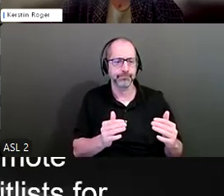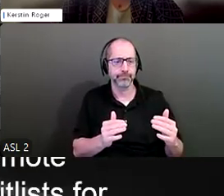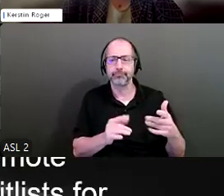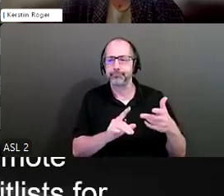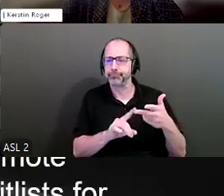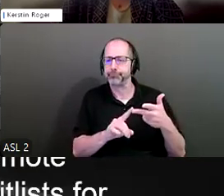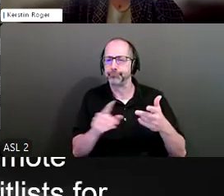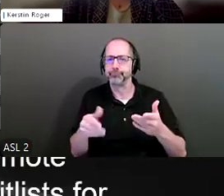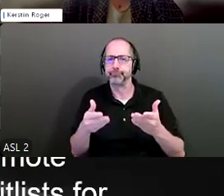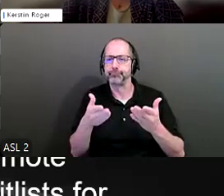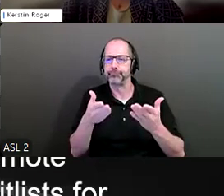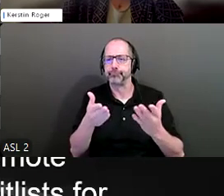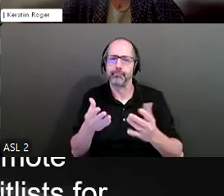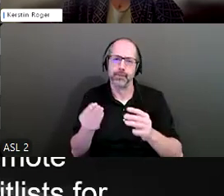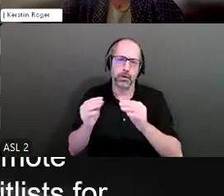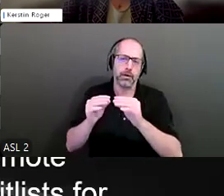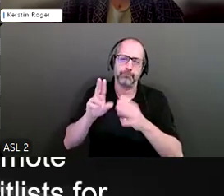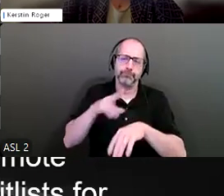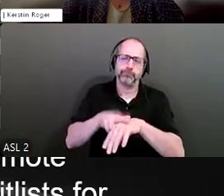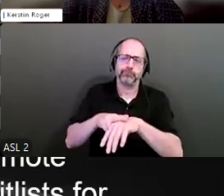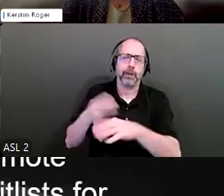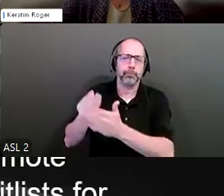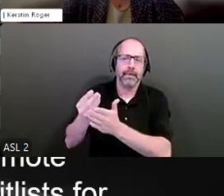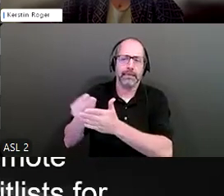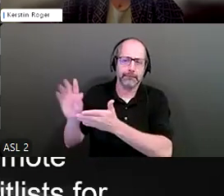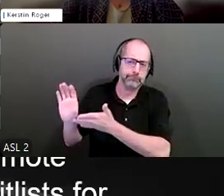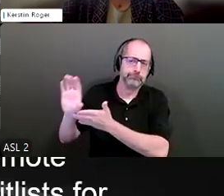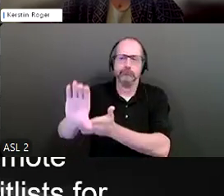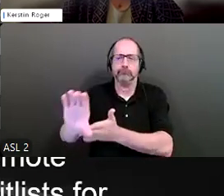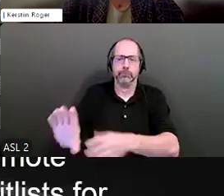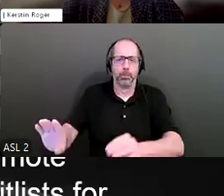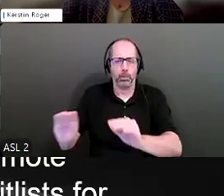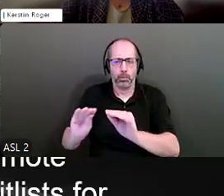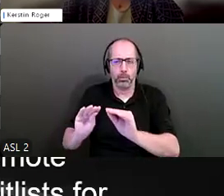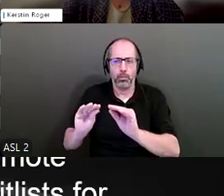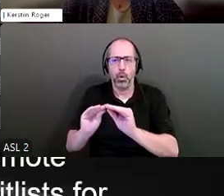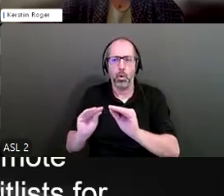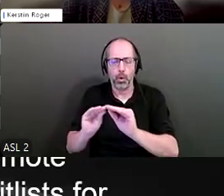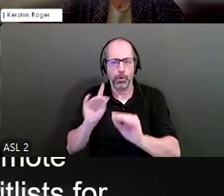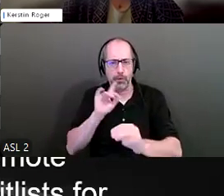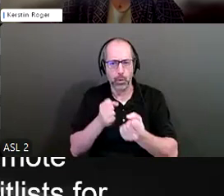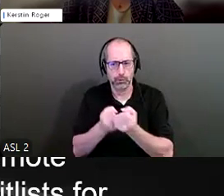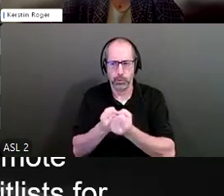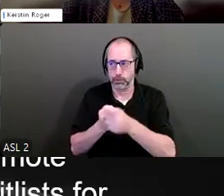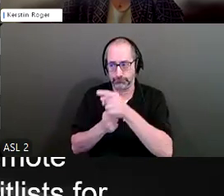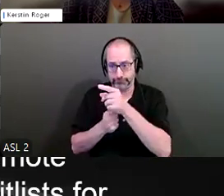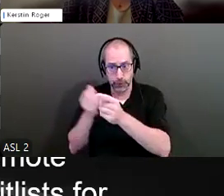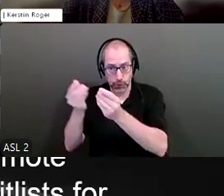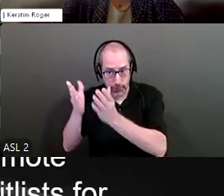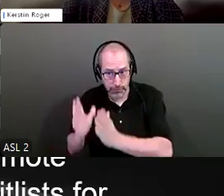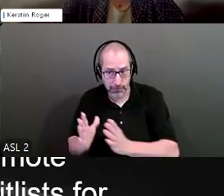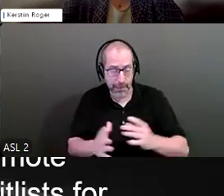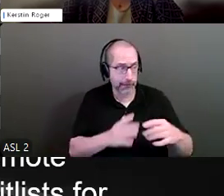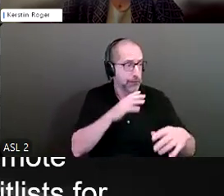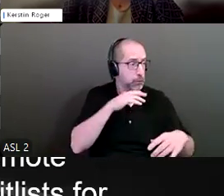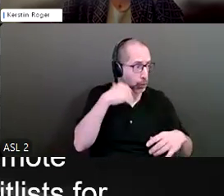So of course, increased funding for supports was identified by both respondents.